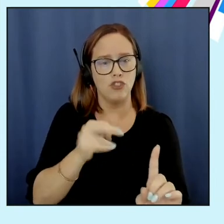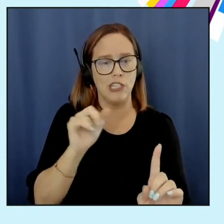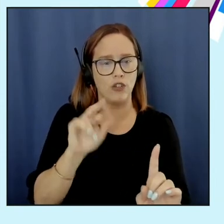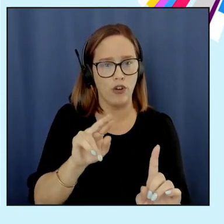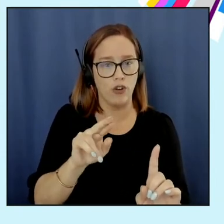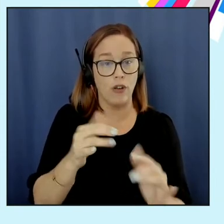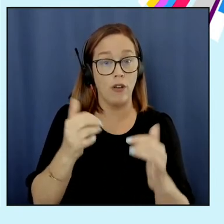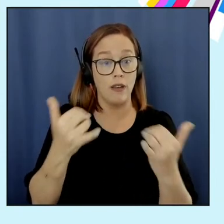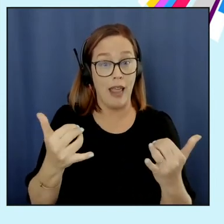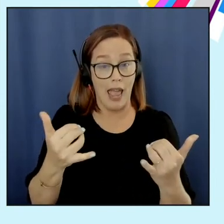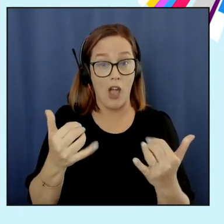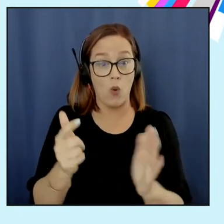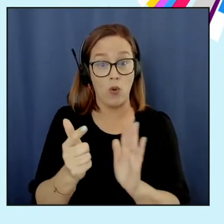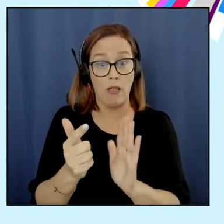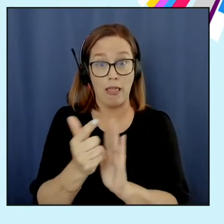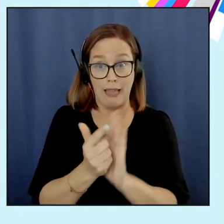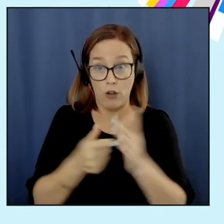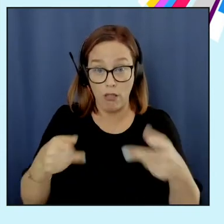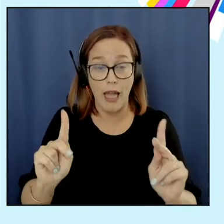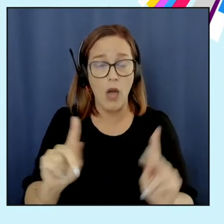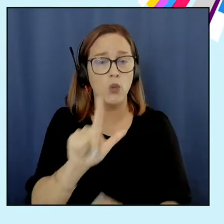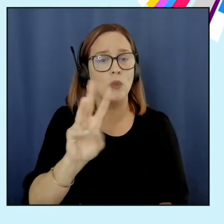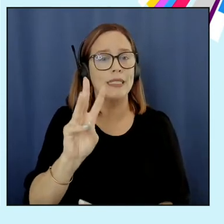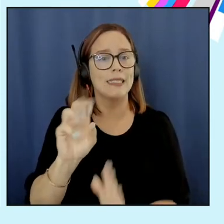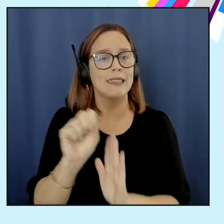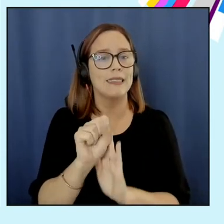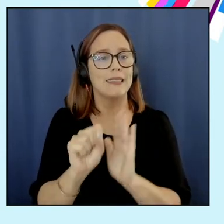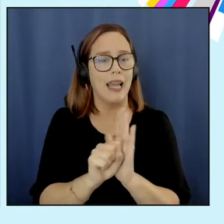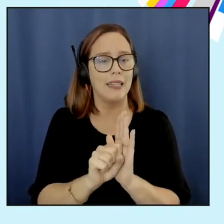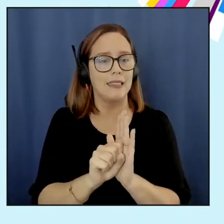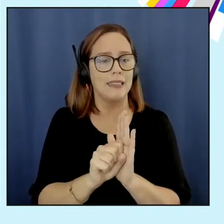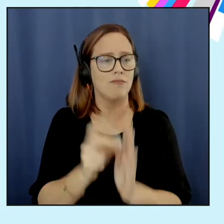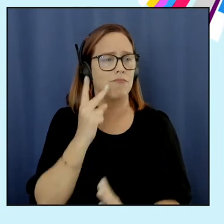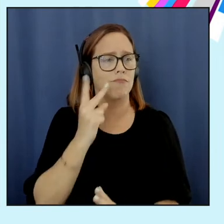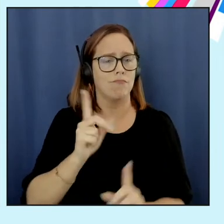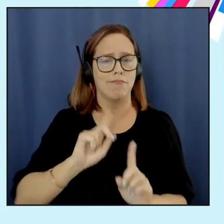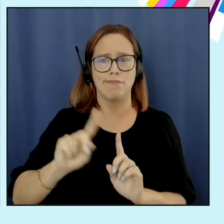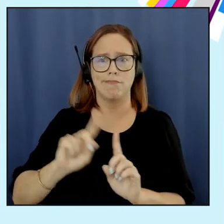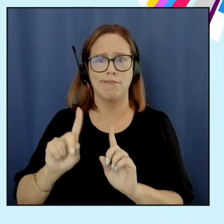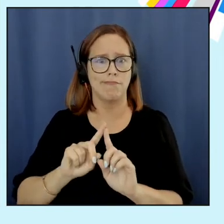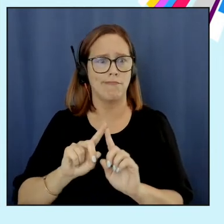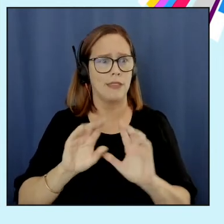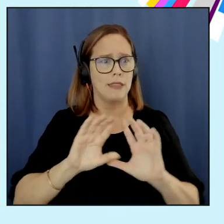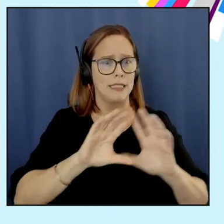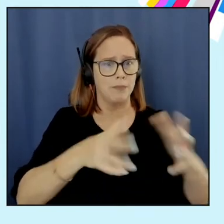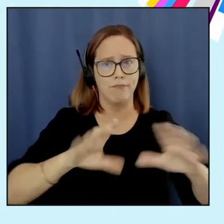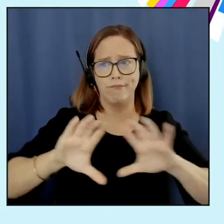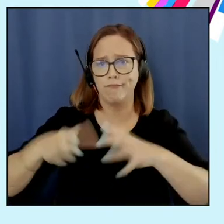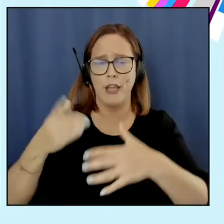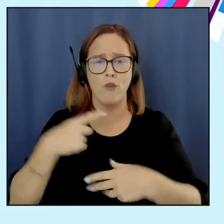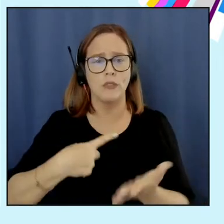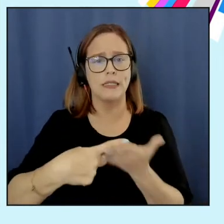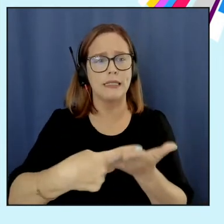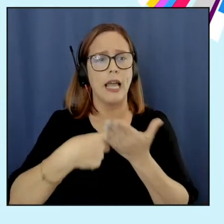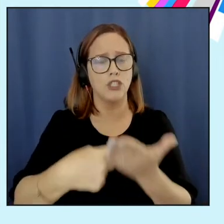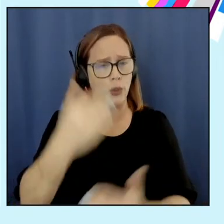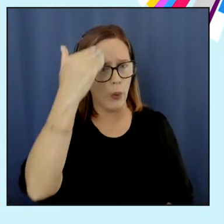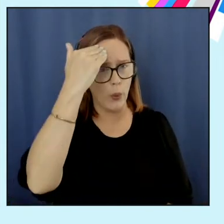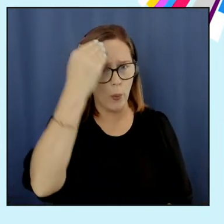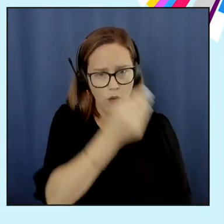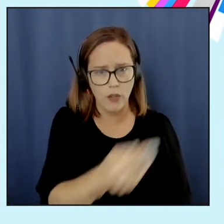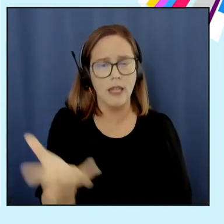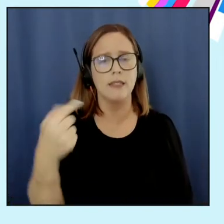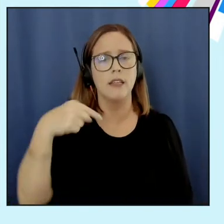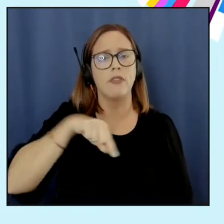states. We have also seen many more number of spaces for discussions and awareness of these subjects.